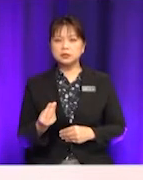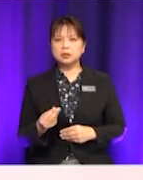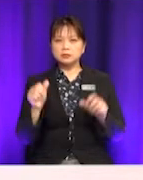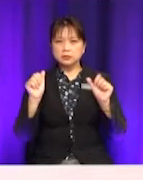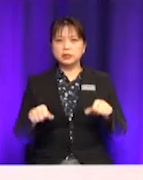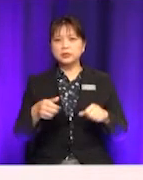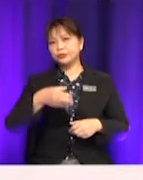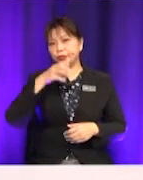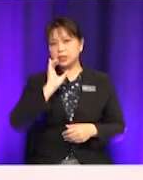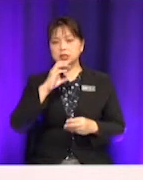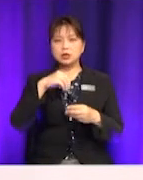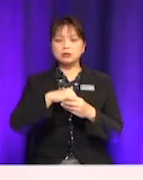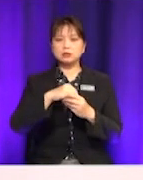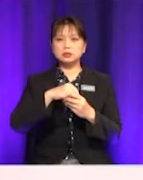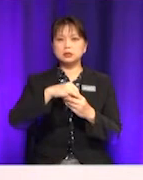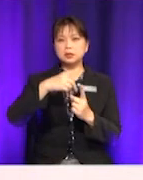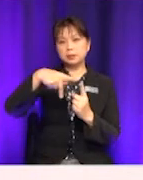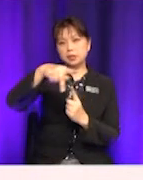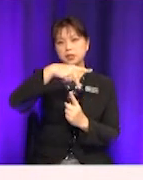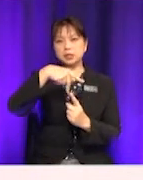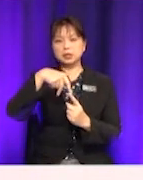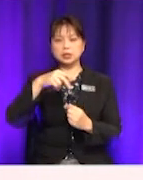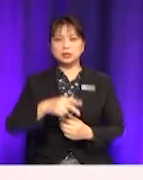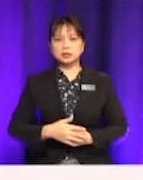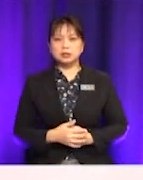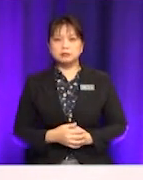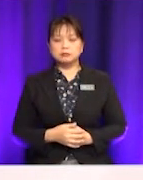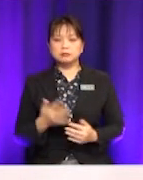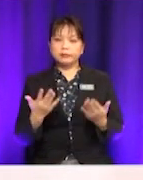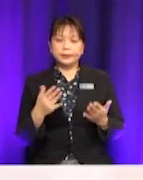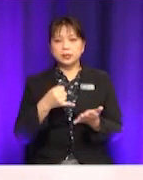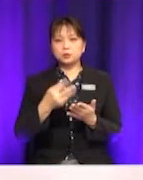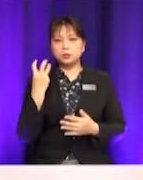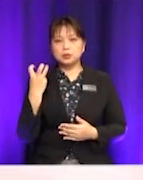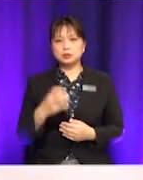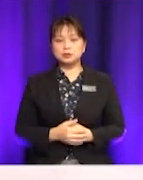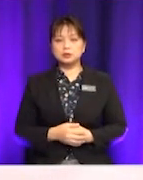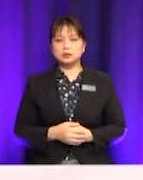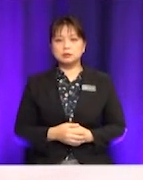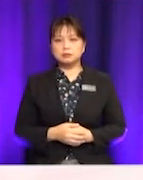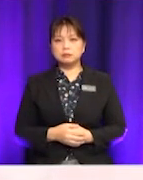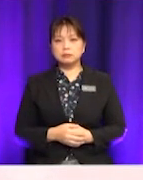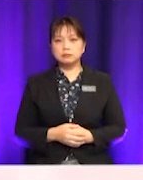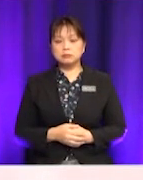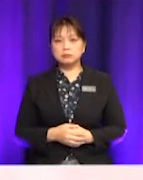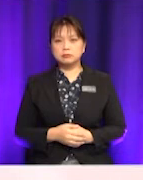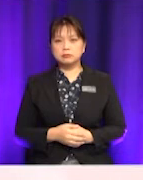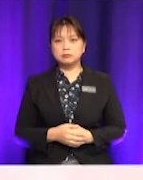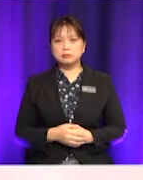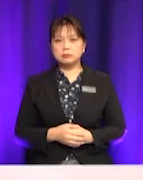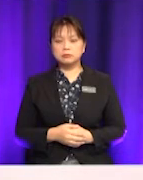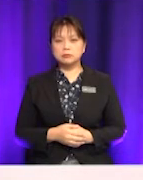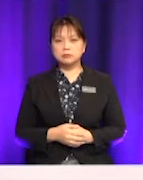drink. That was a tricky question. Maybe it was. Anyway, here's the last one. Which activity